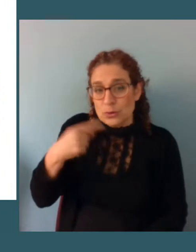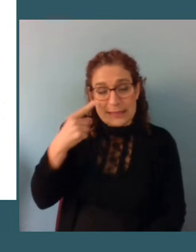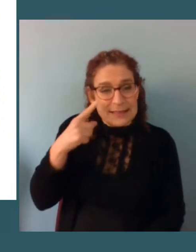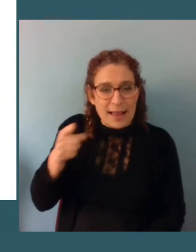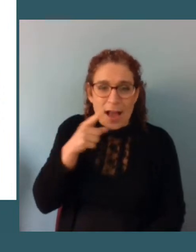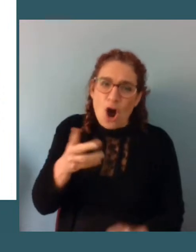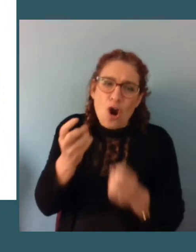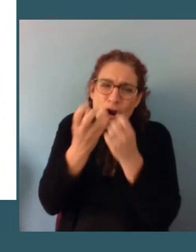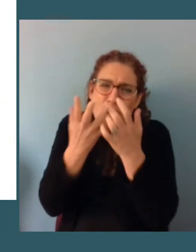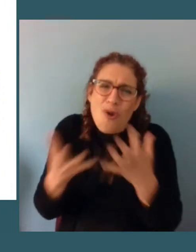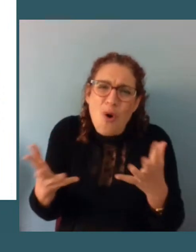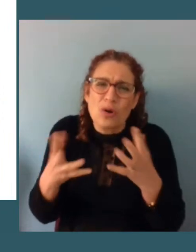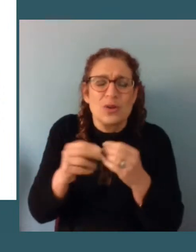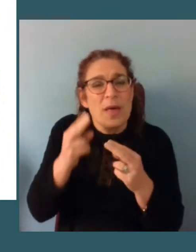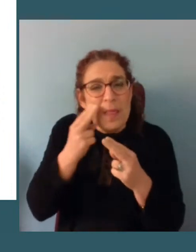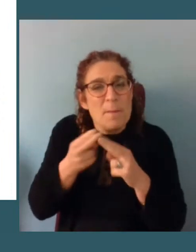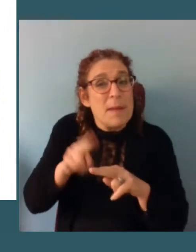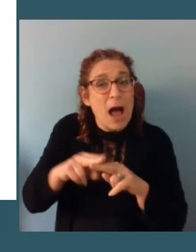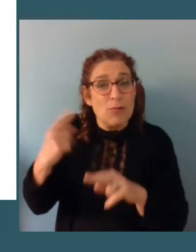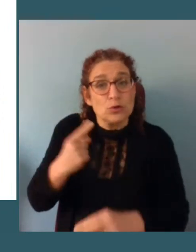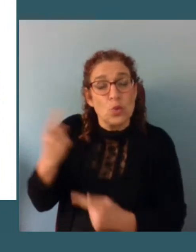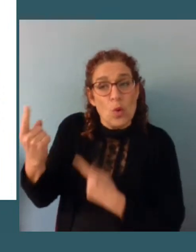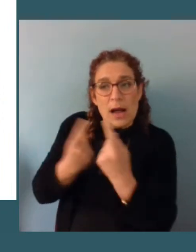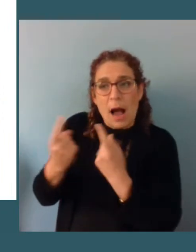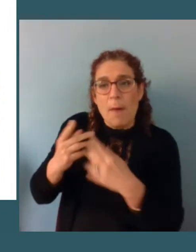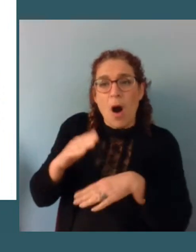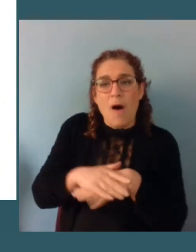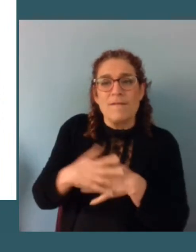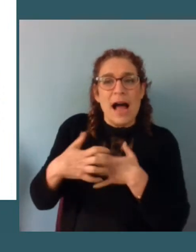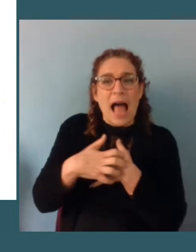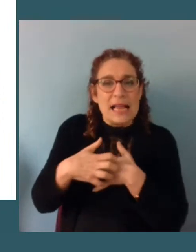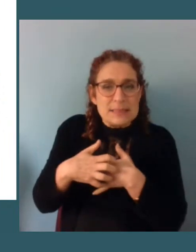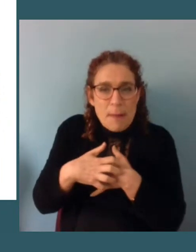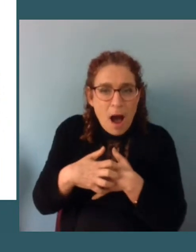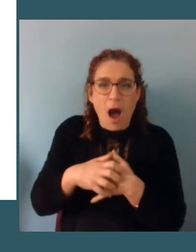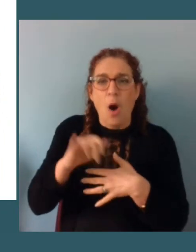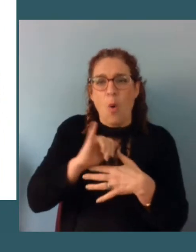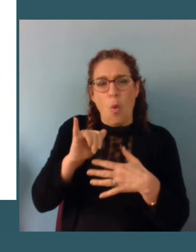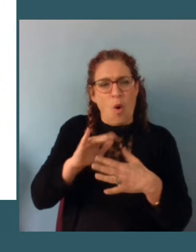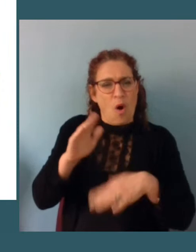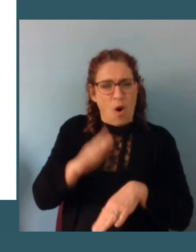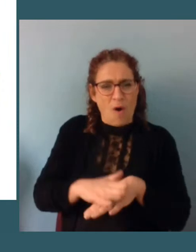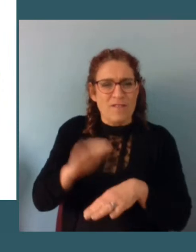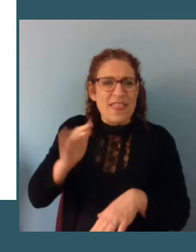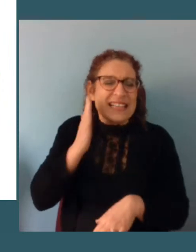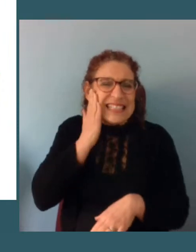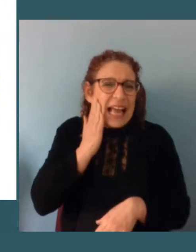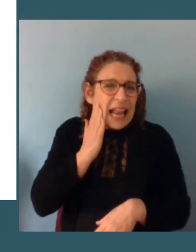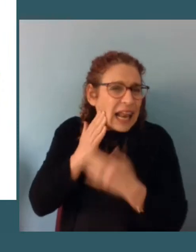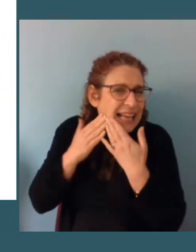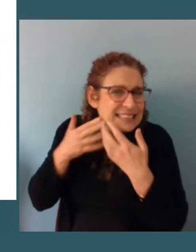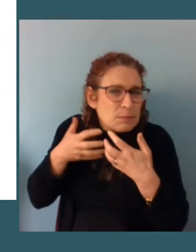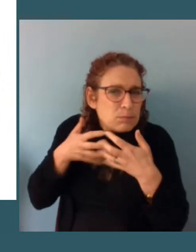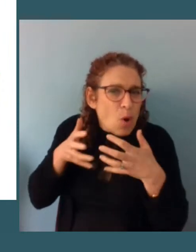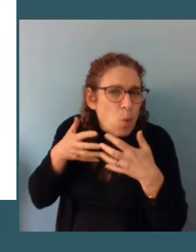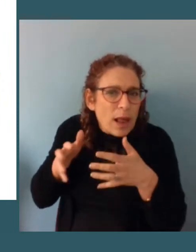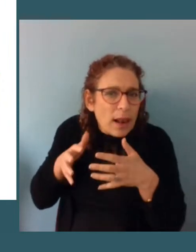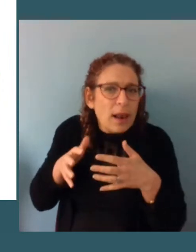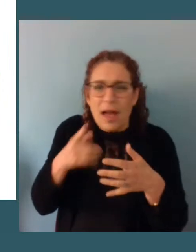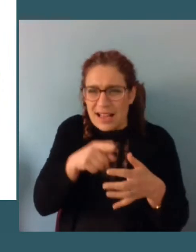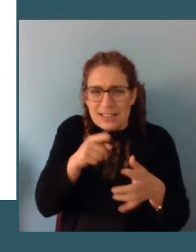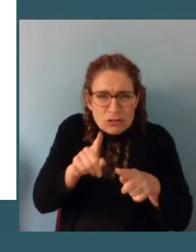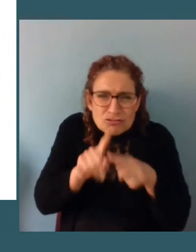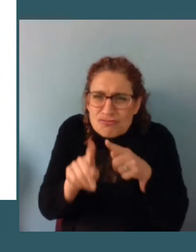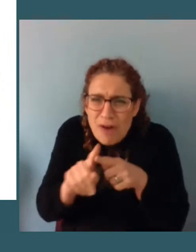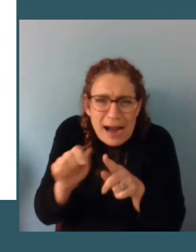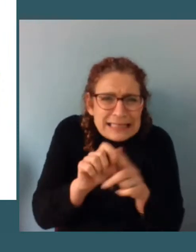through to our helpline about eczema and about how broken their skin is, and they've tried so many different